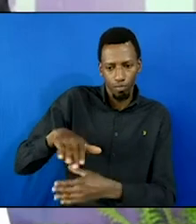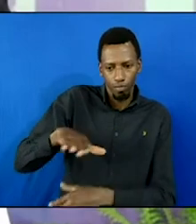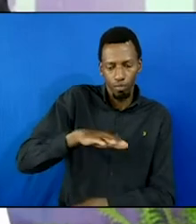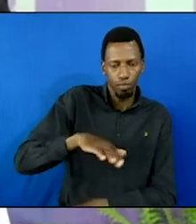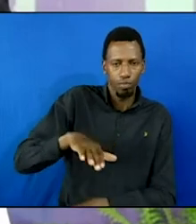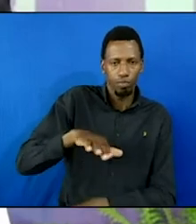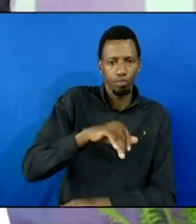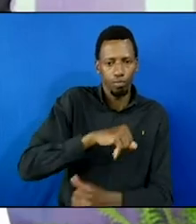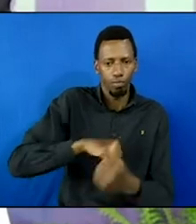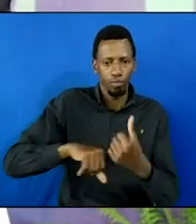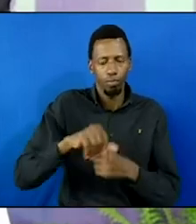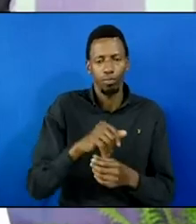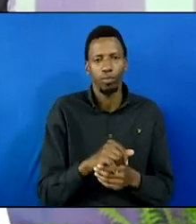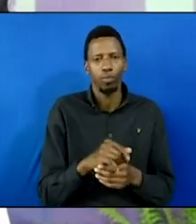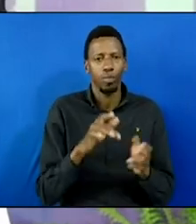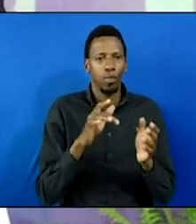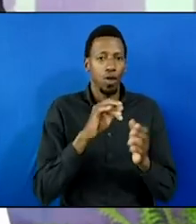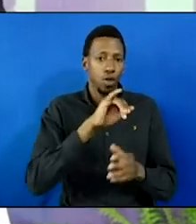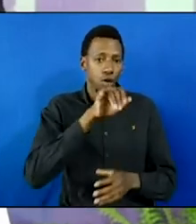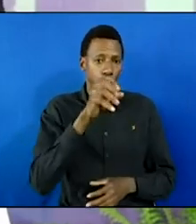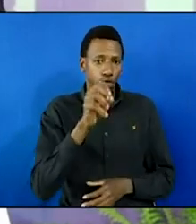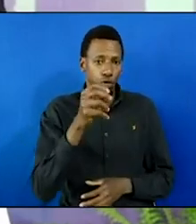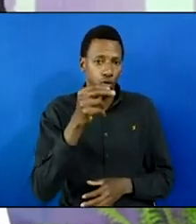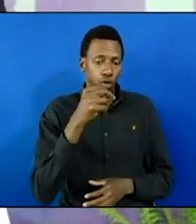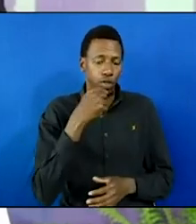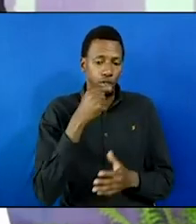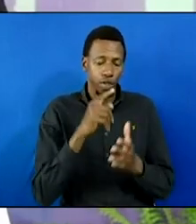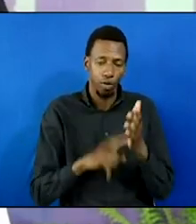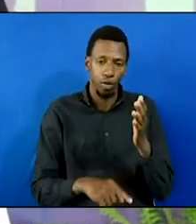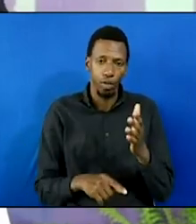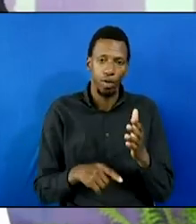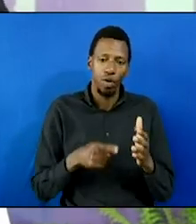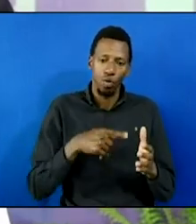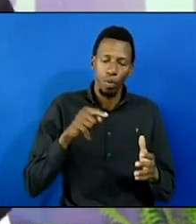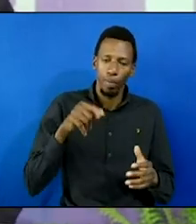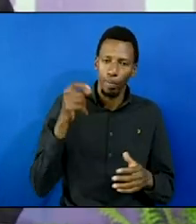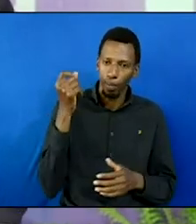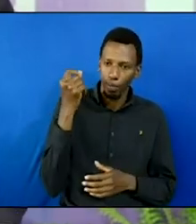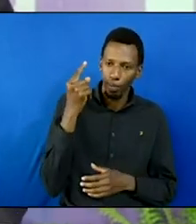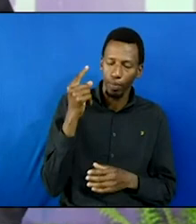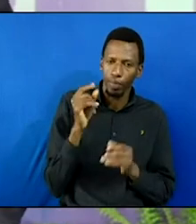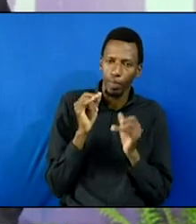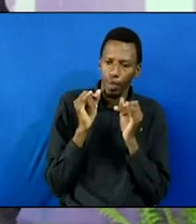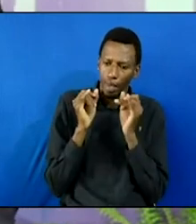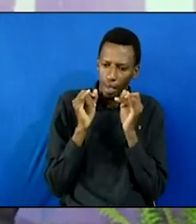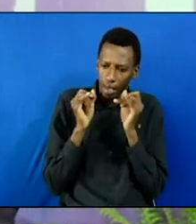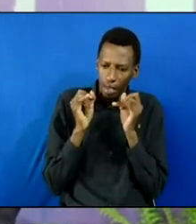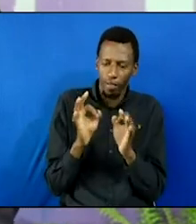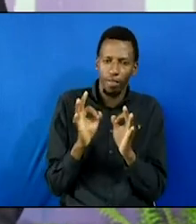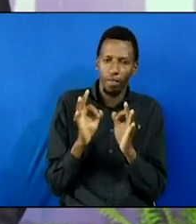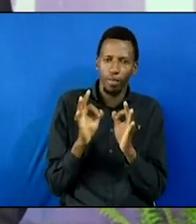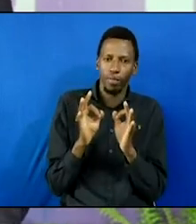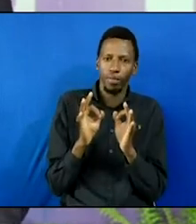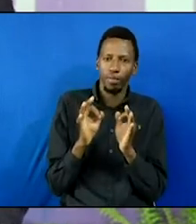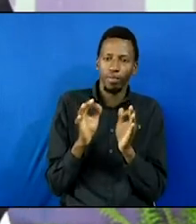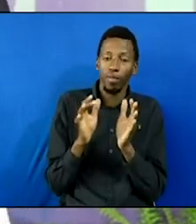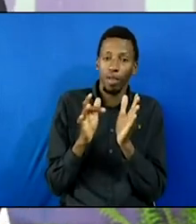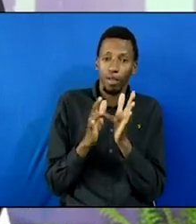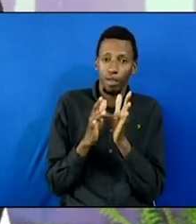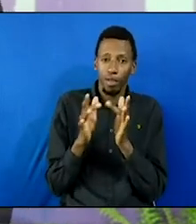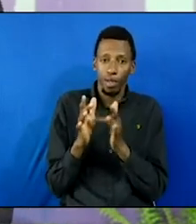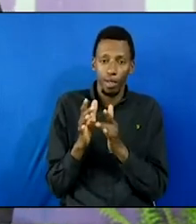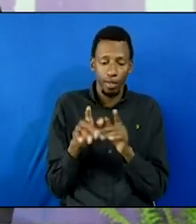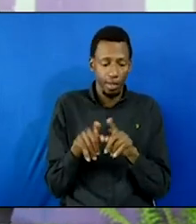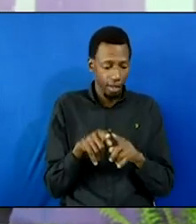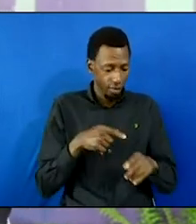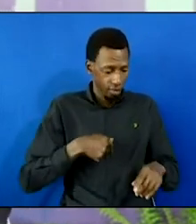to call our attention to the understanding that if Jesus was like what we